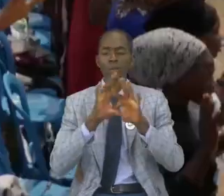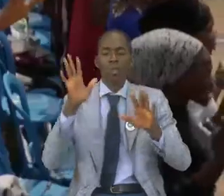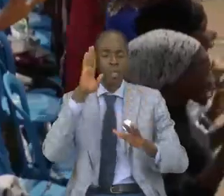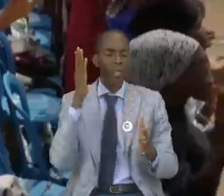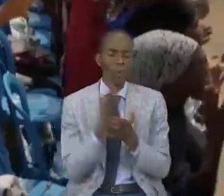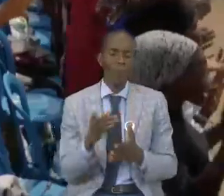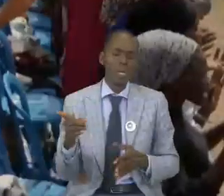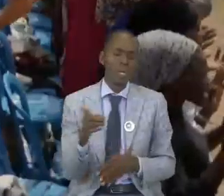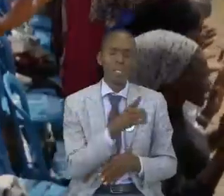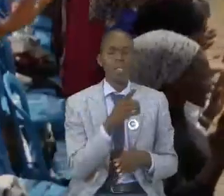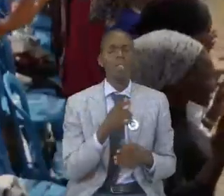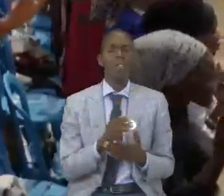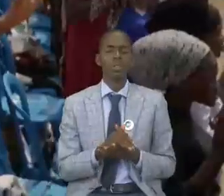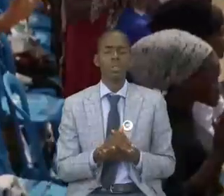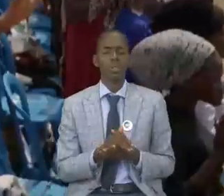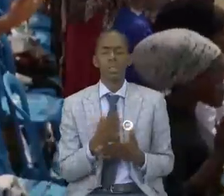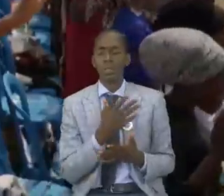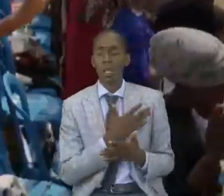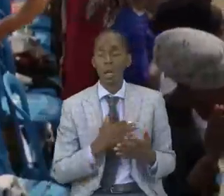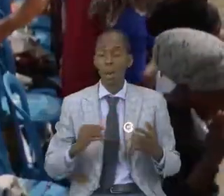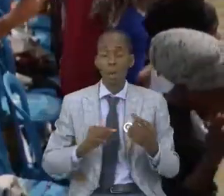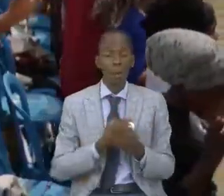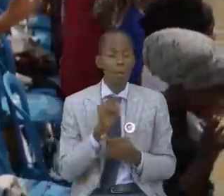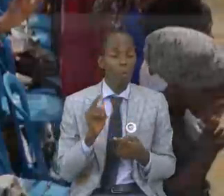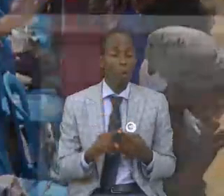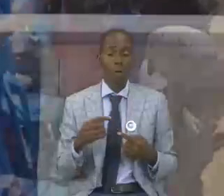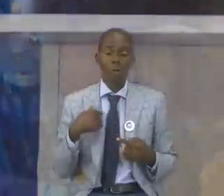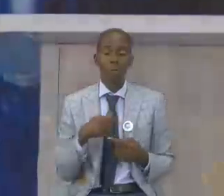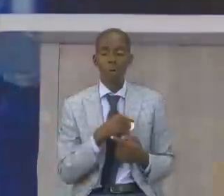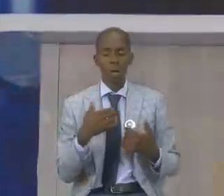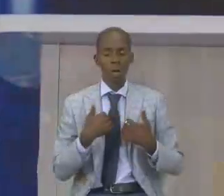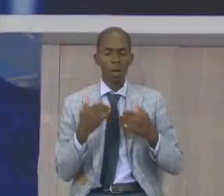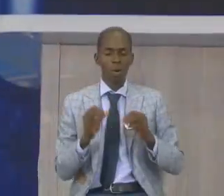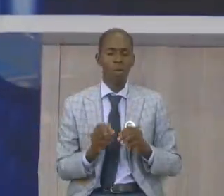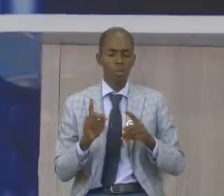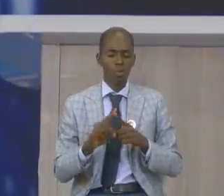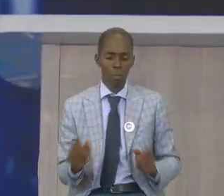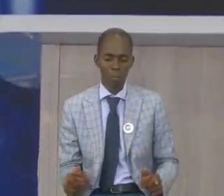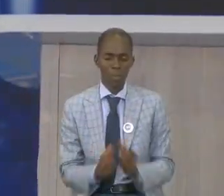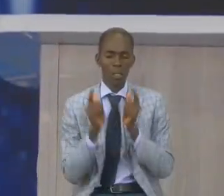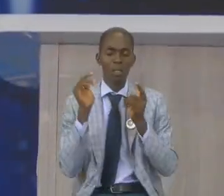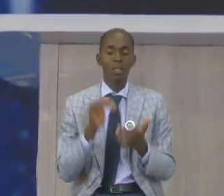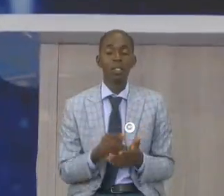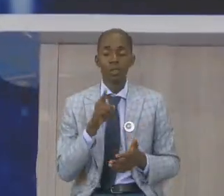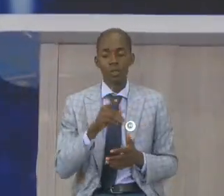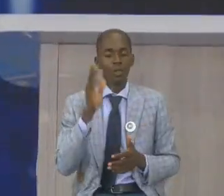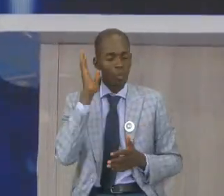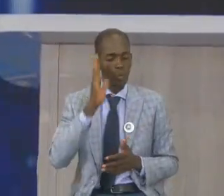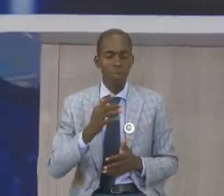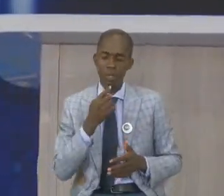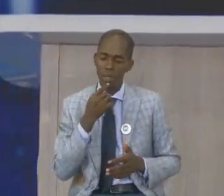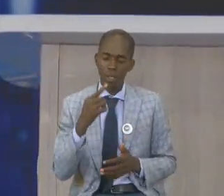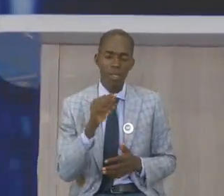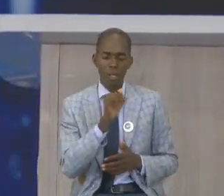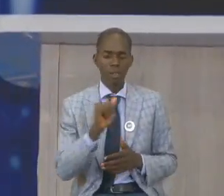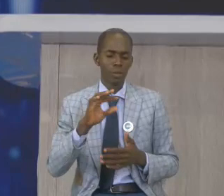you. And when we have chance to meet again, you will tell a